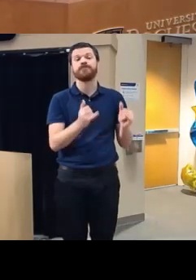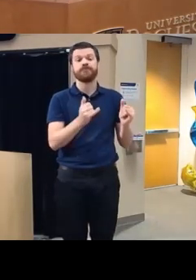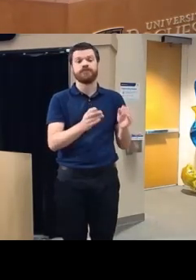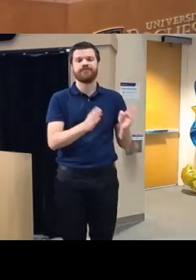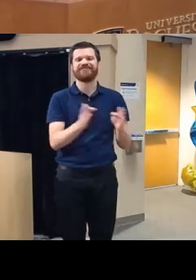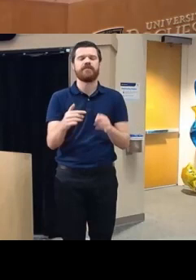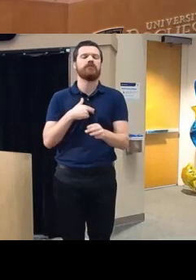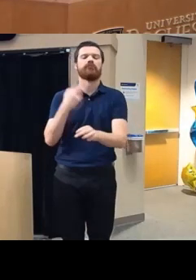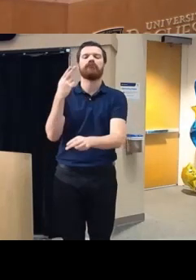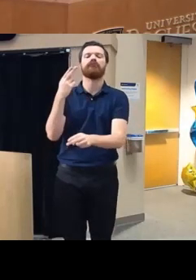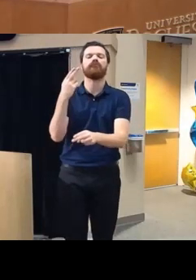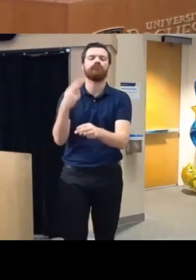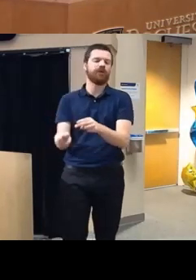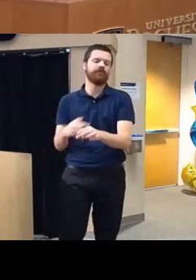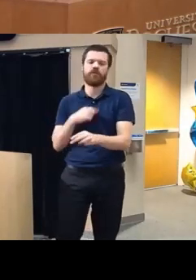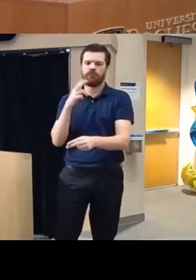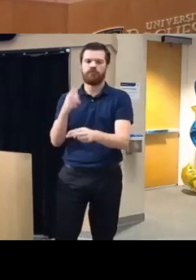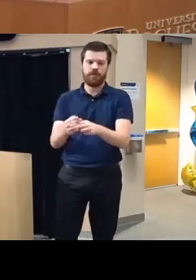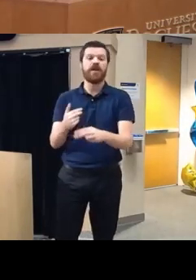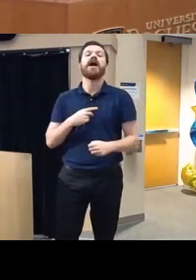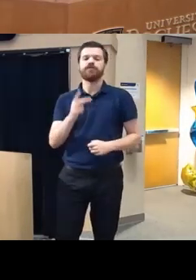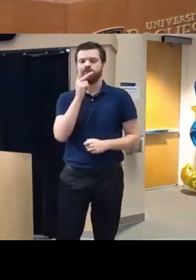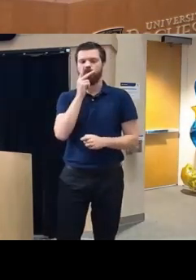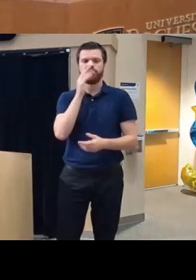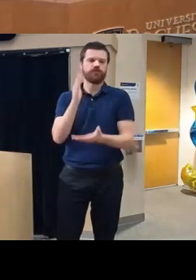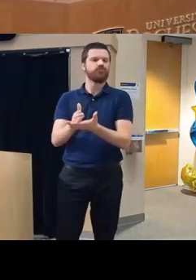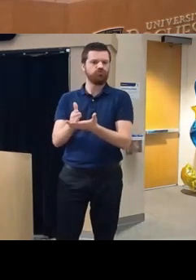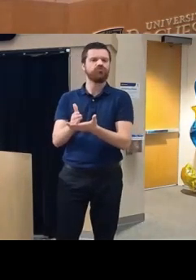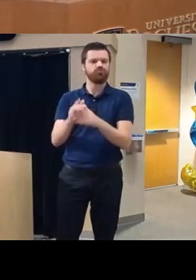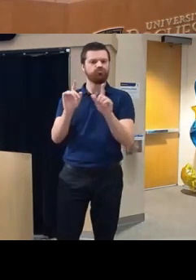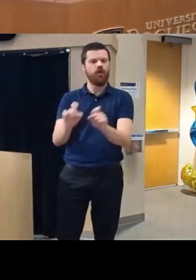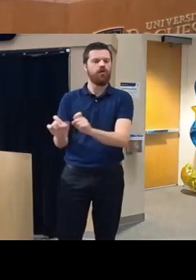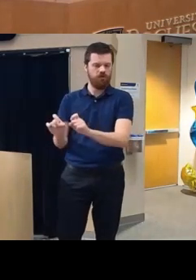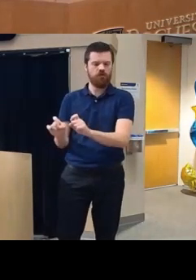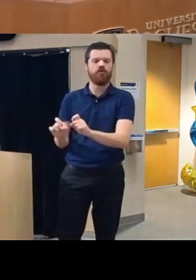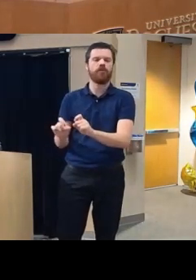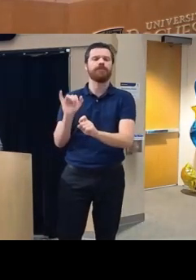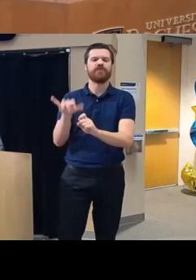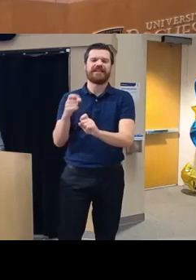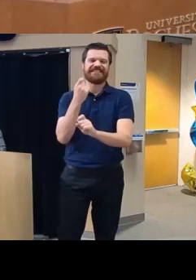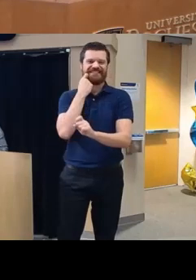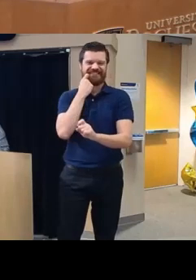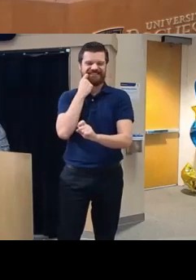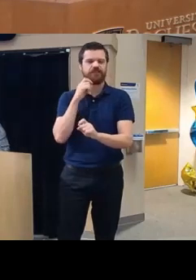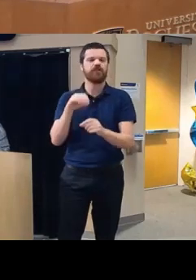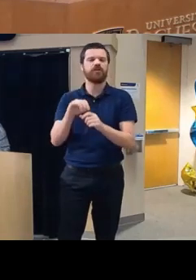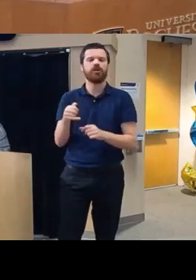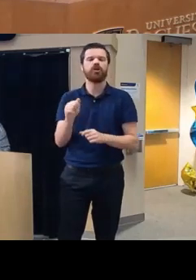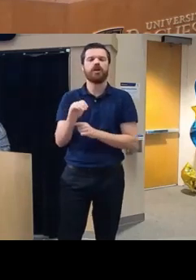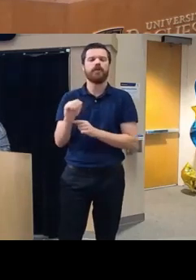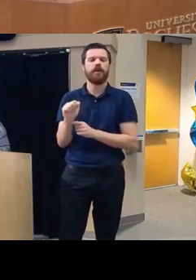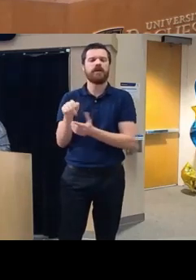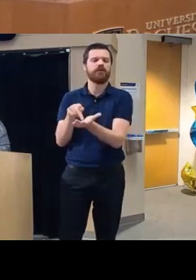I'll just briefly say that I also had a smoking cessation trial that was this recently in JAMA